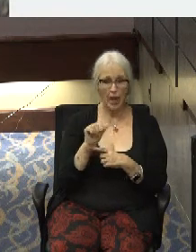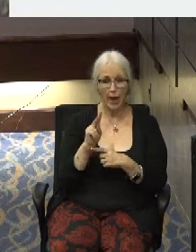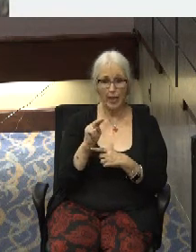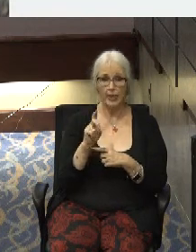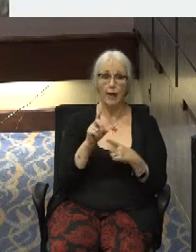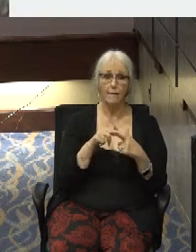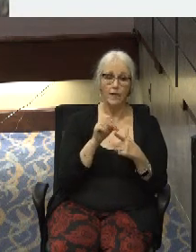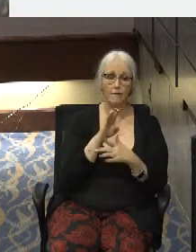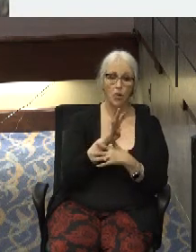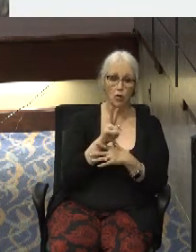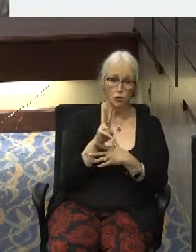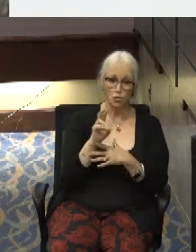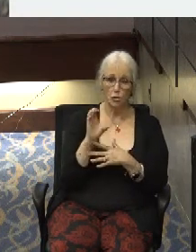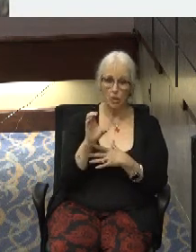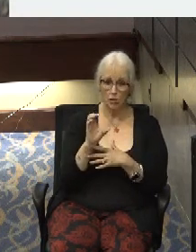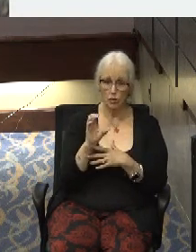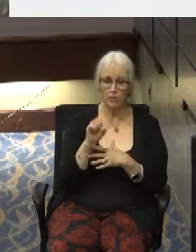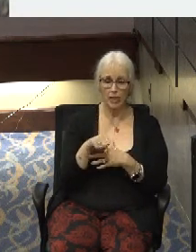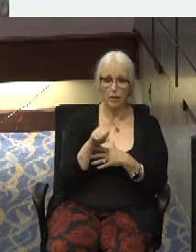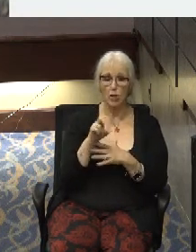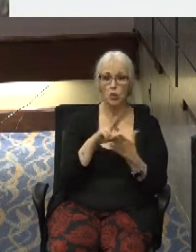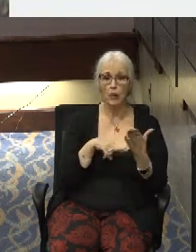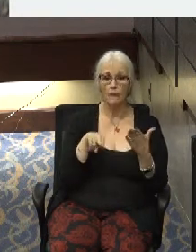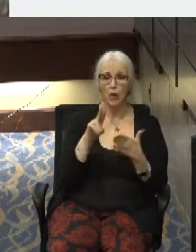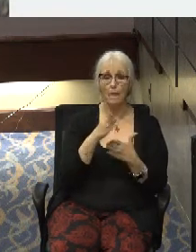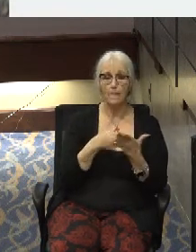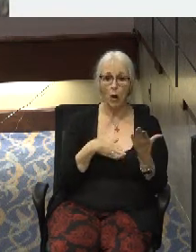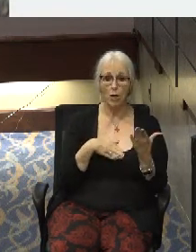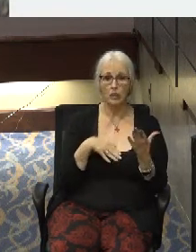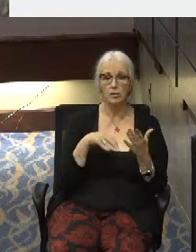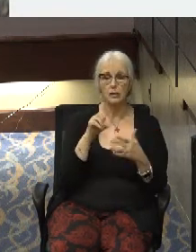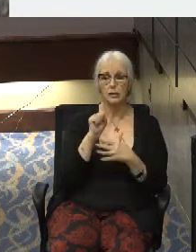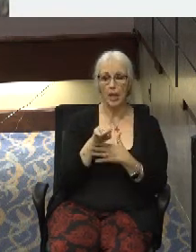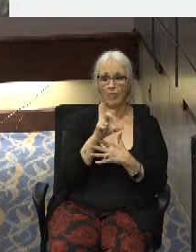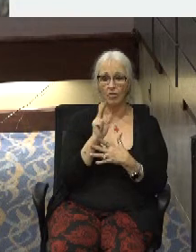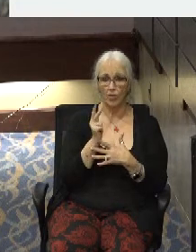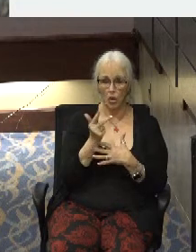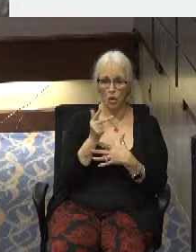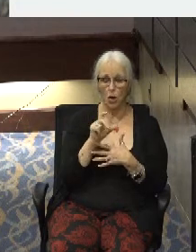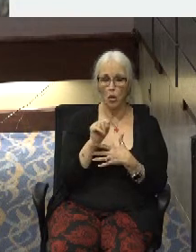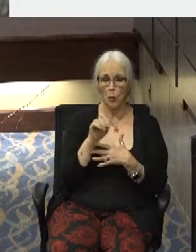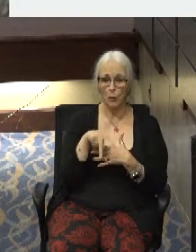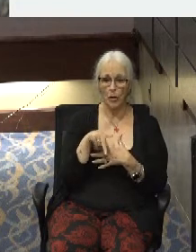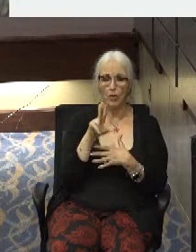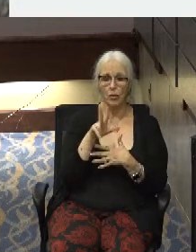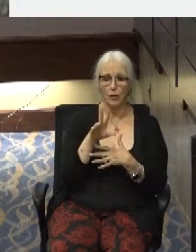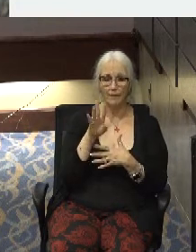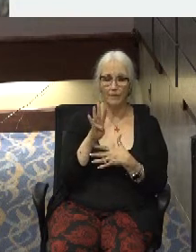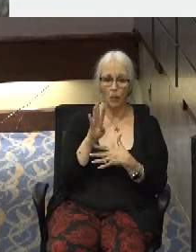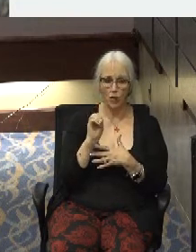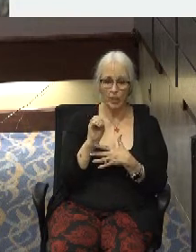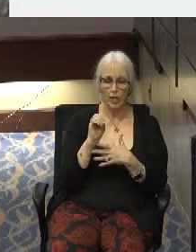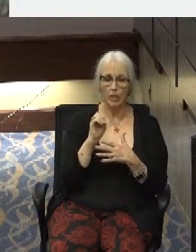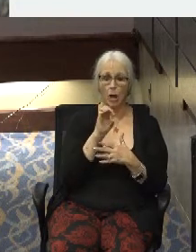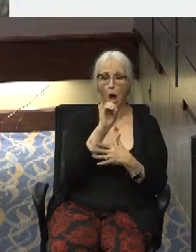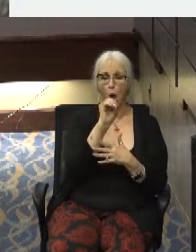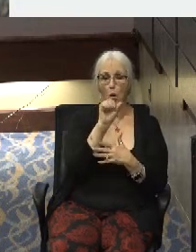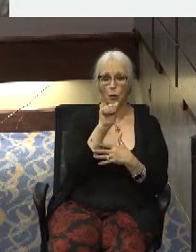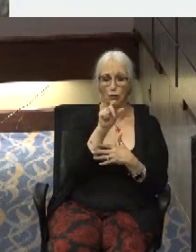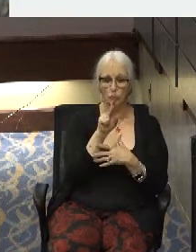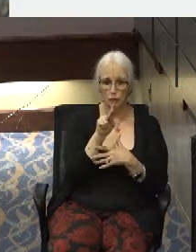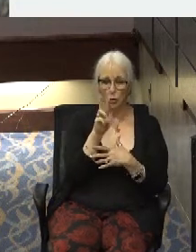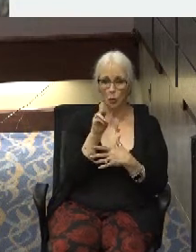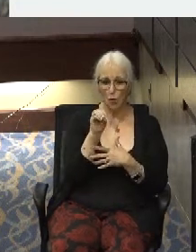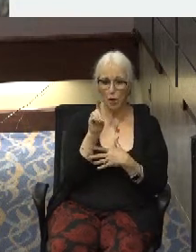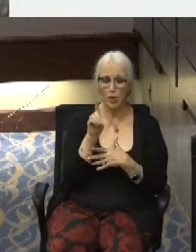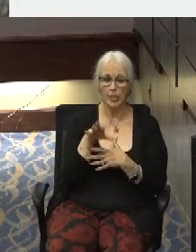4200 South University Parks Drive, which is located between South 3rd Street and Loop 340 within the Oakwood neighborhood, Zone